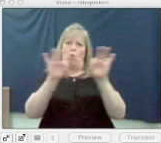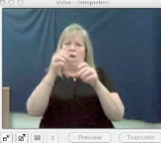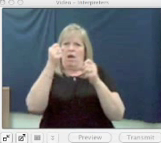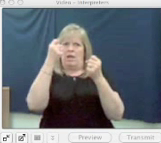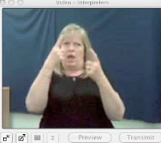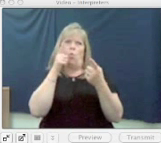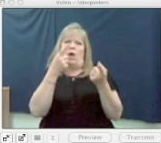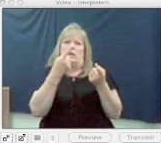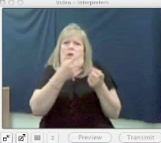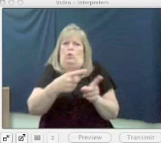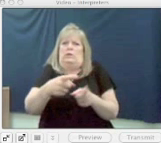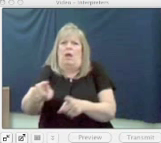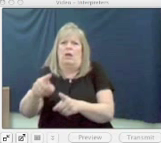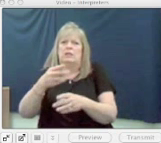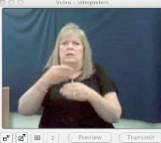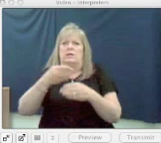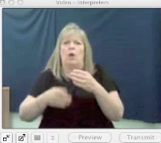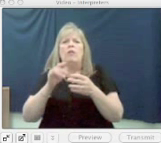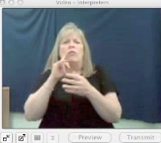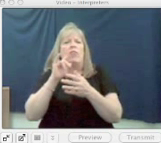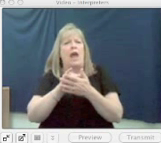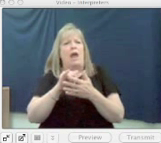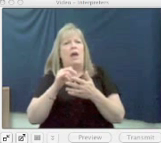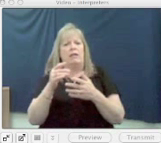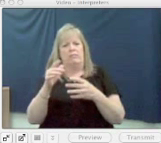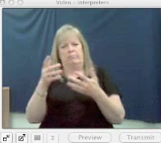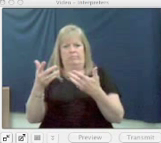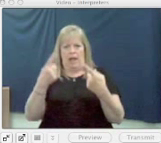between demands and controls.